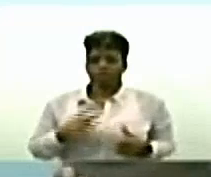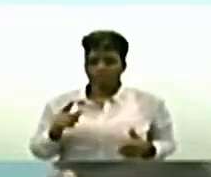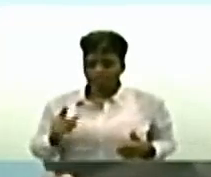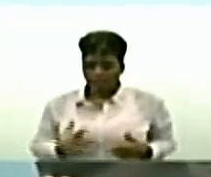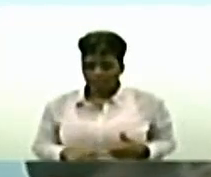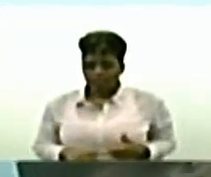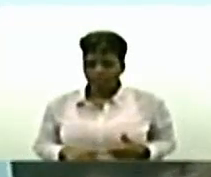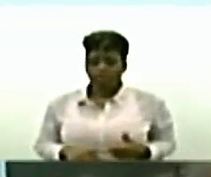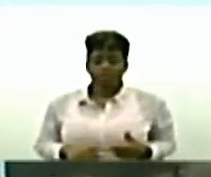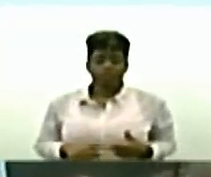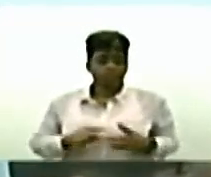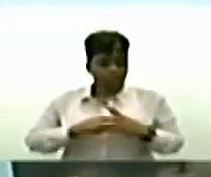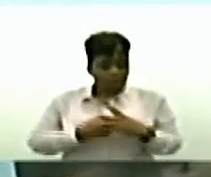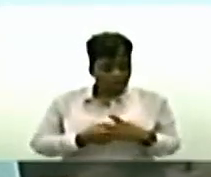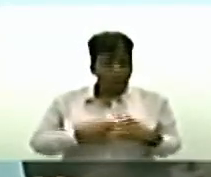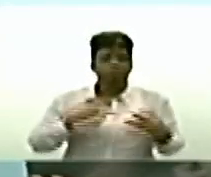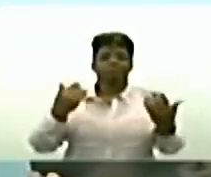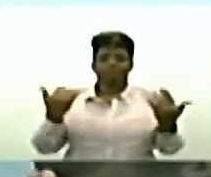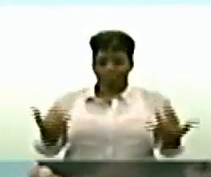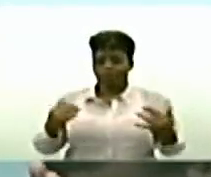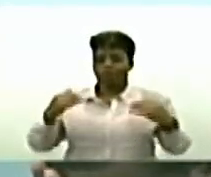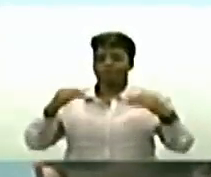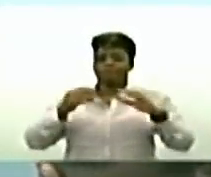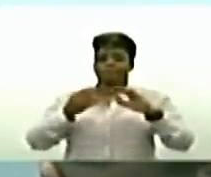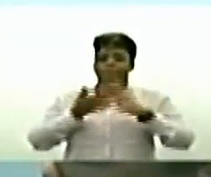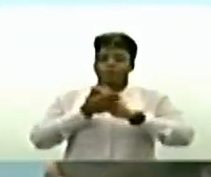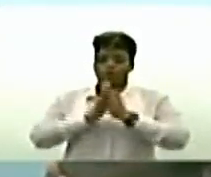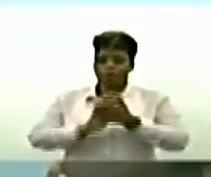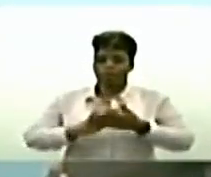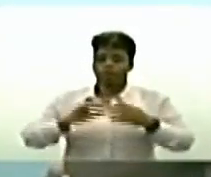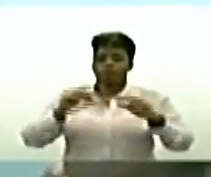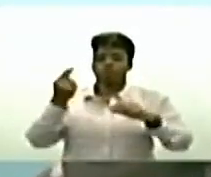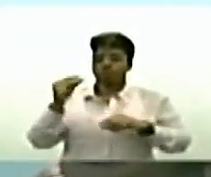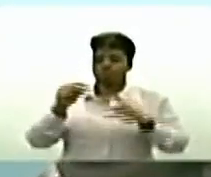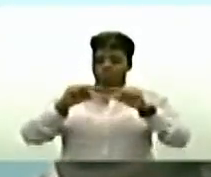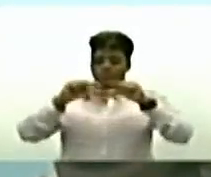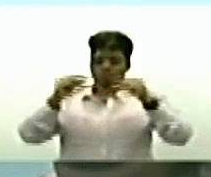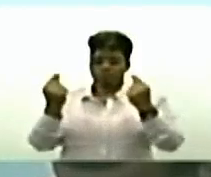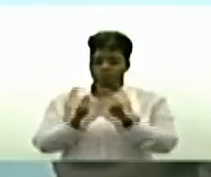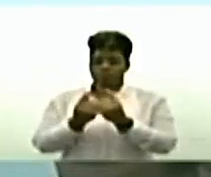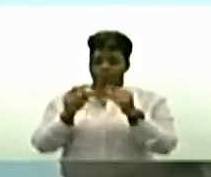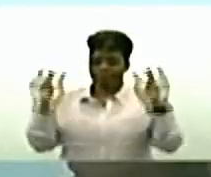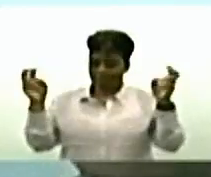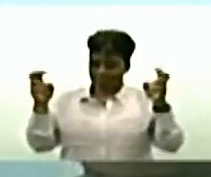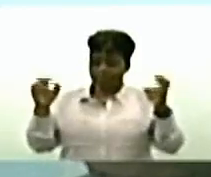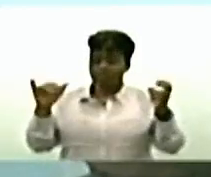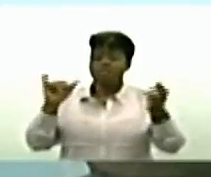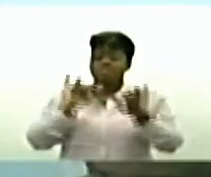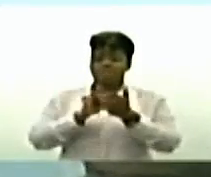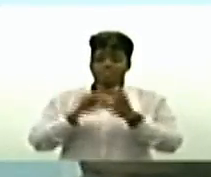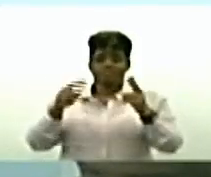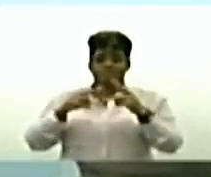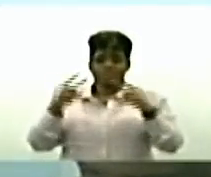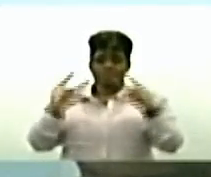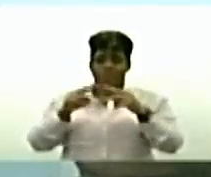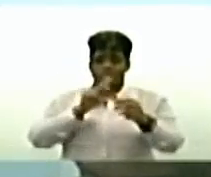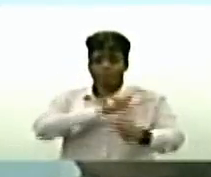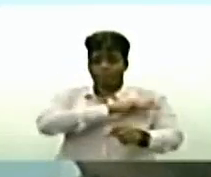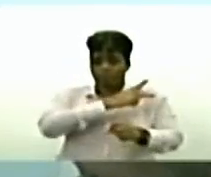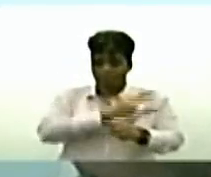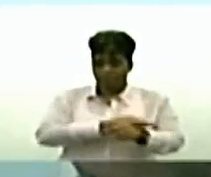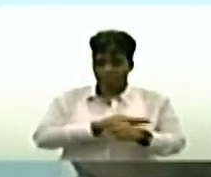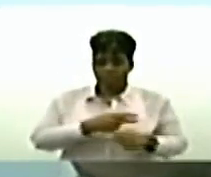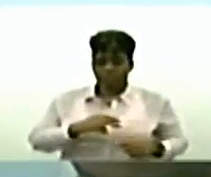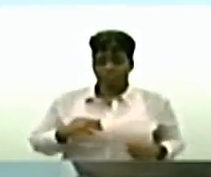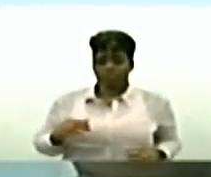we have the Green Group. And what was very, very powerful about this, it was a young man, I think